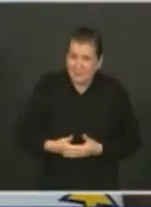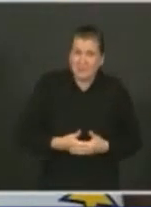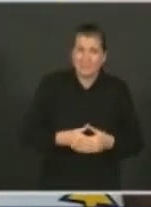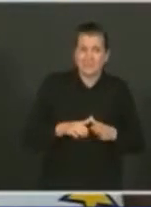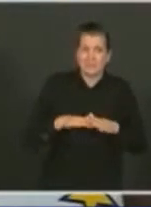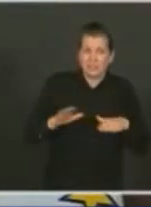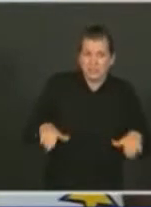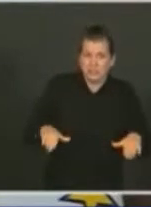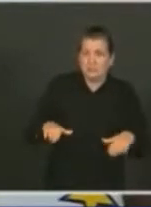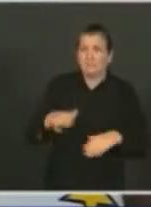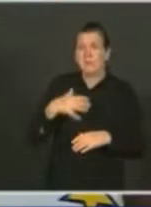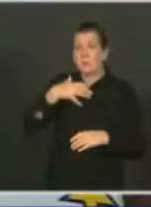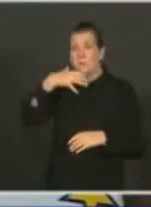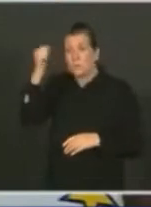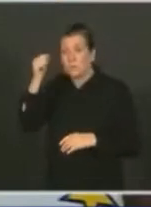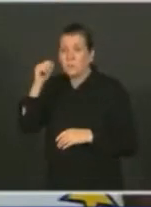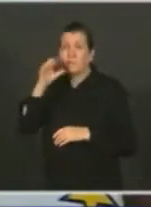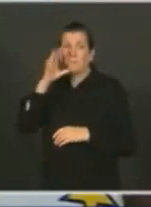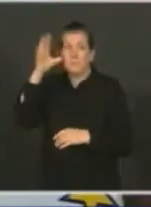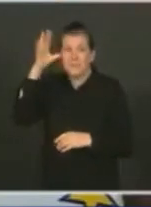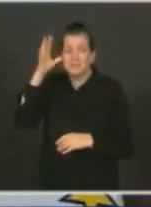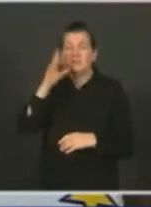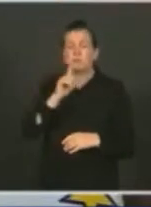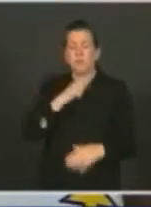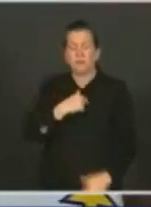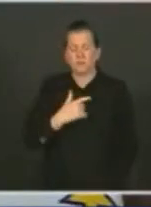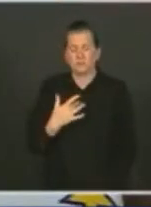serious about following the rules.